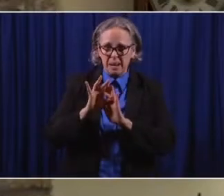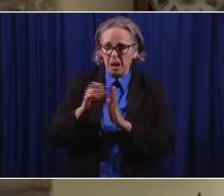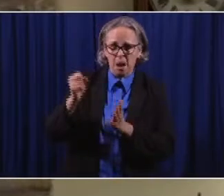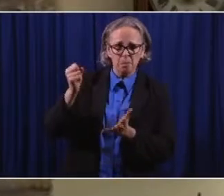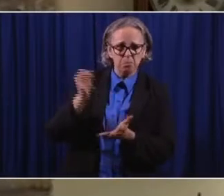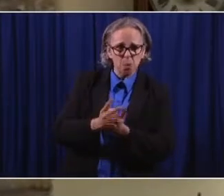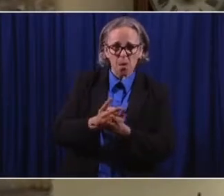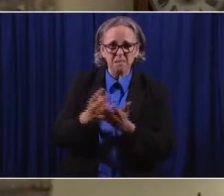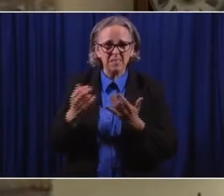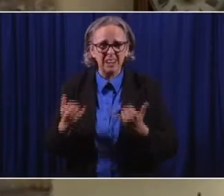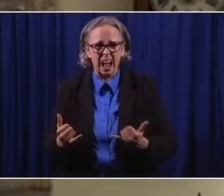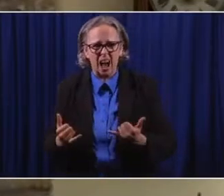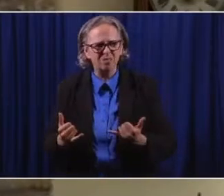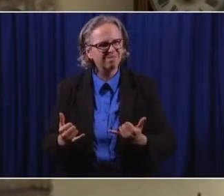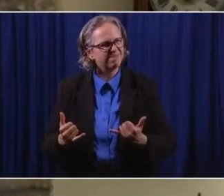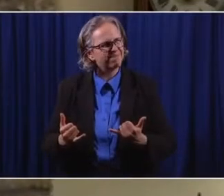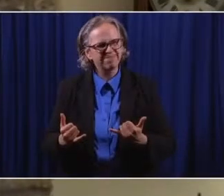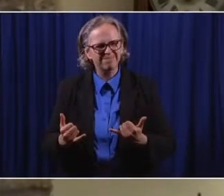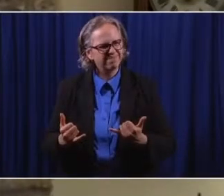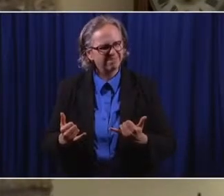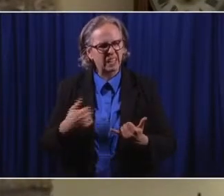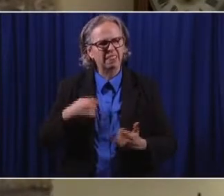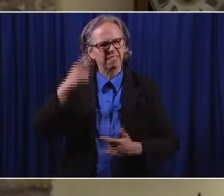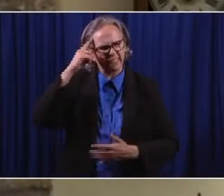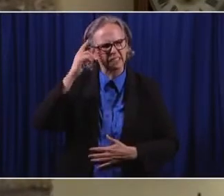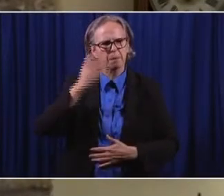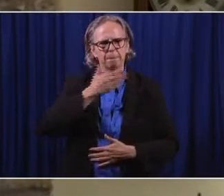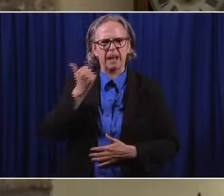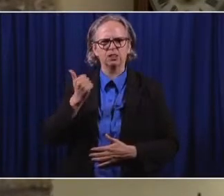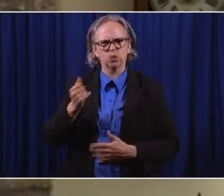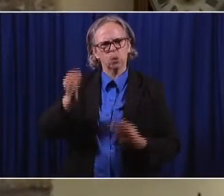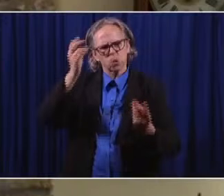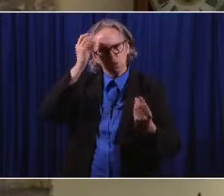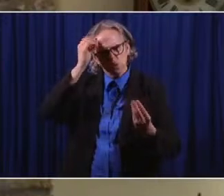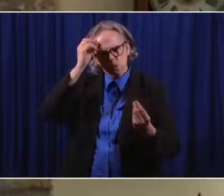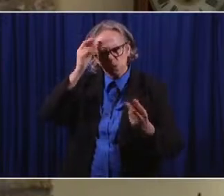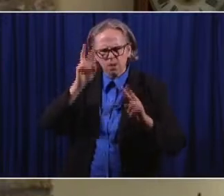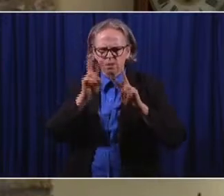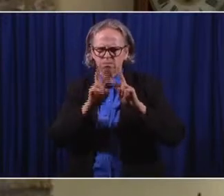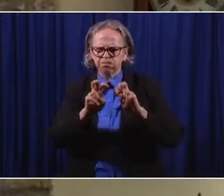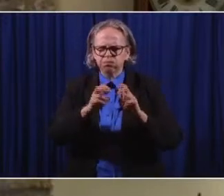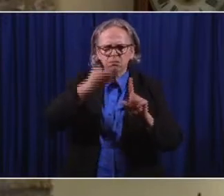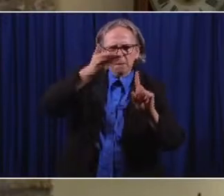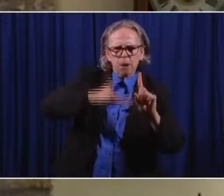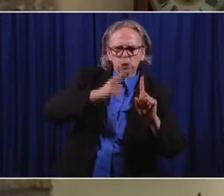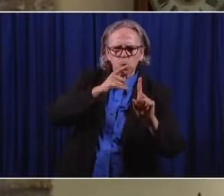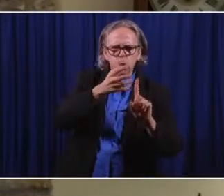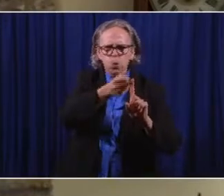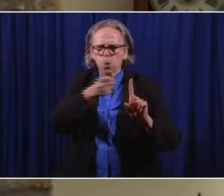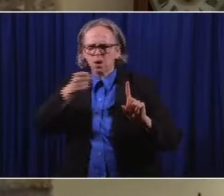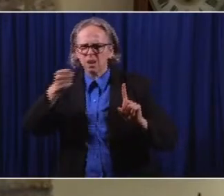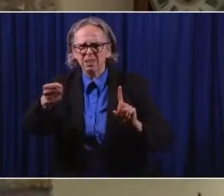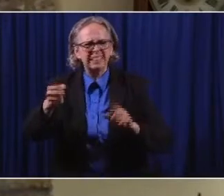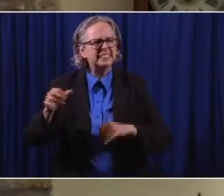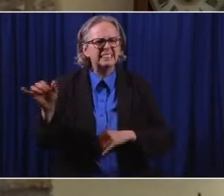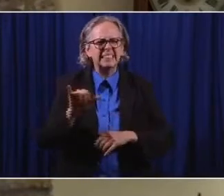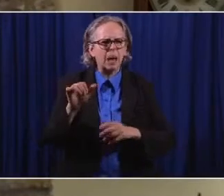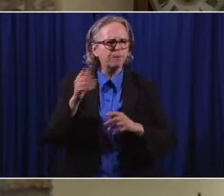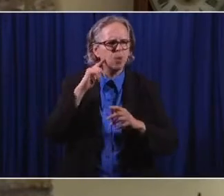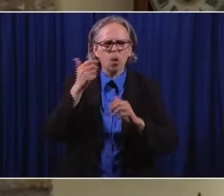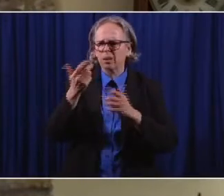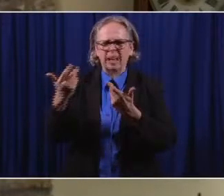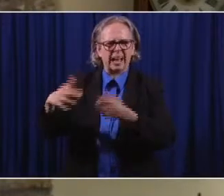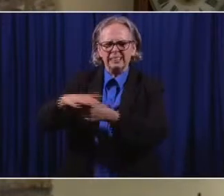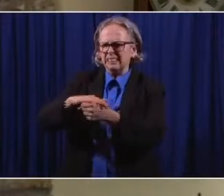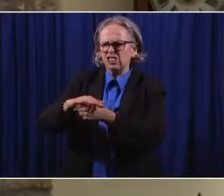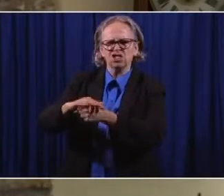we had the opportunity to take a look at that individual. I said the same thing with district court judges and circuit court judges. So